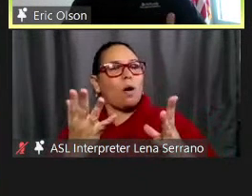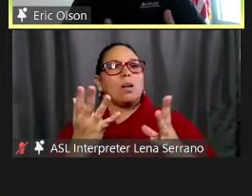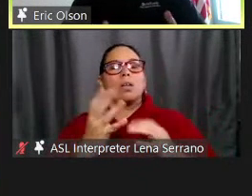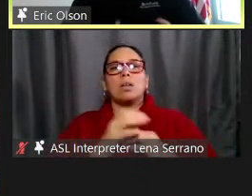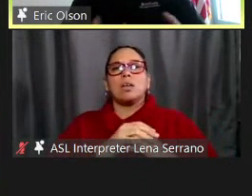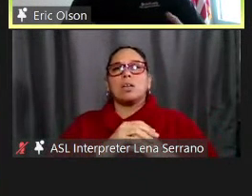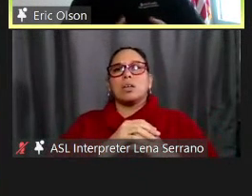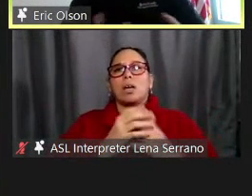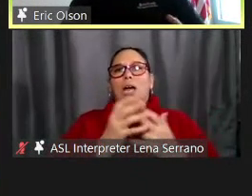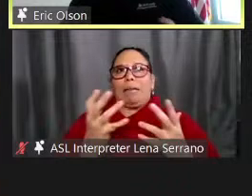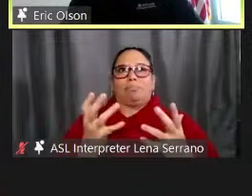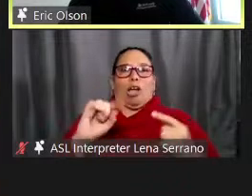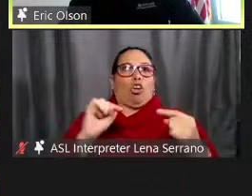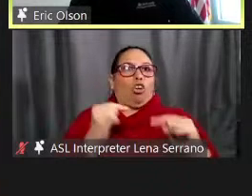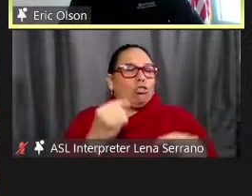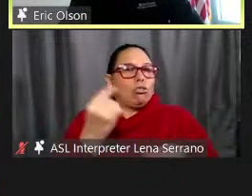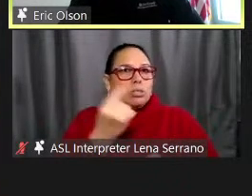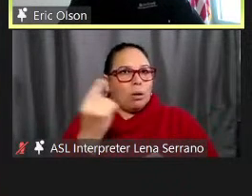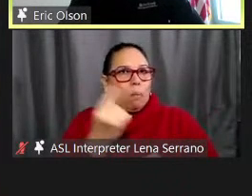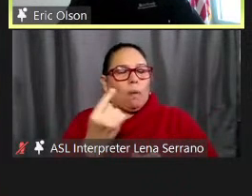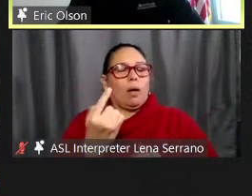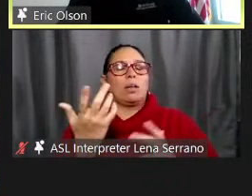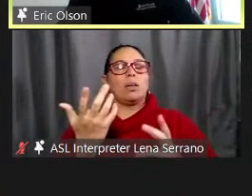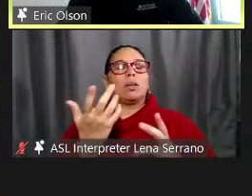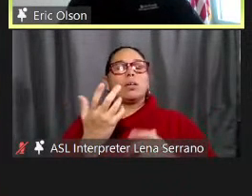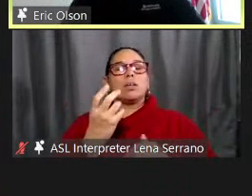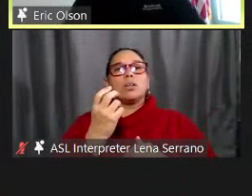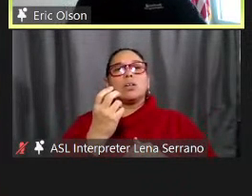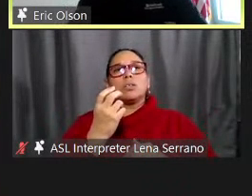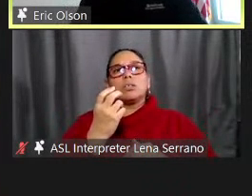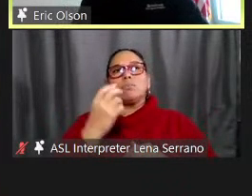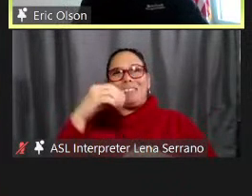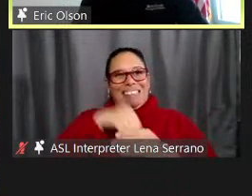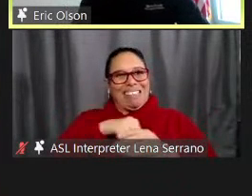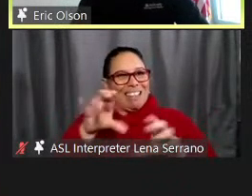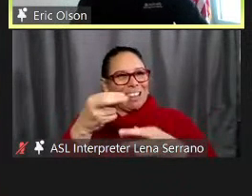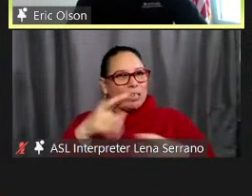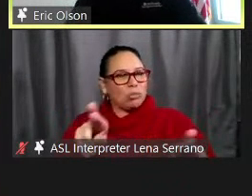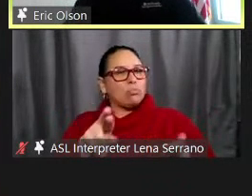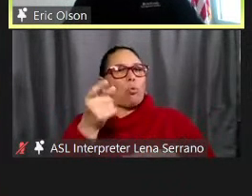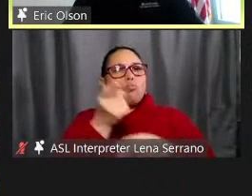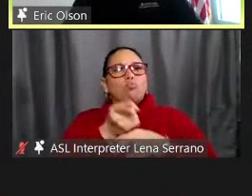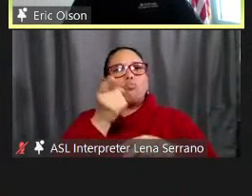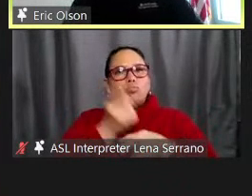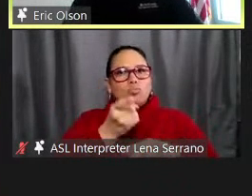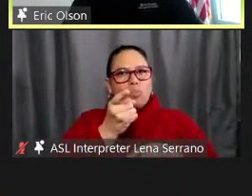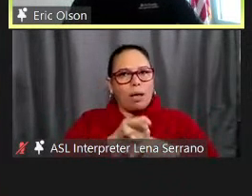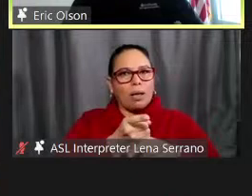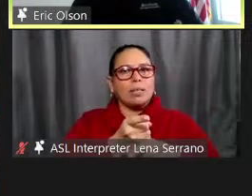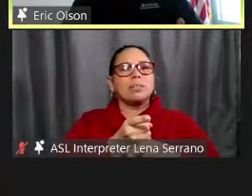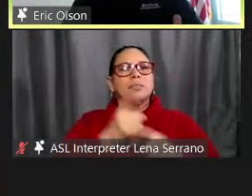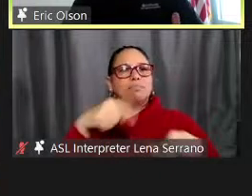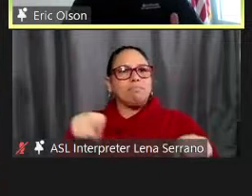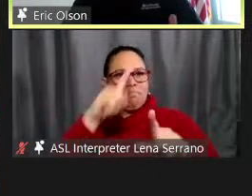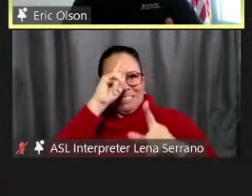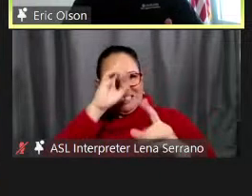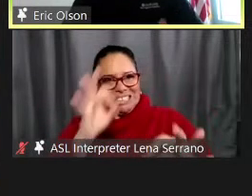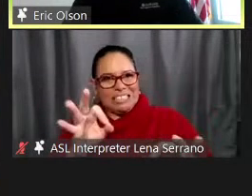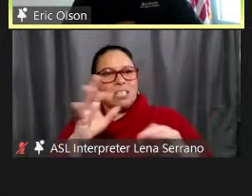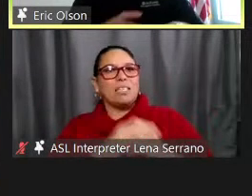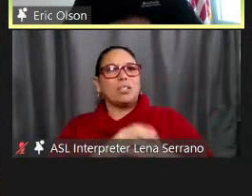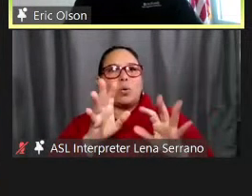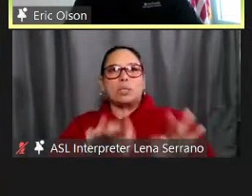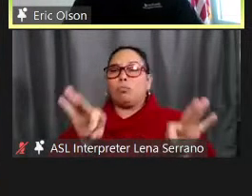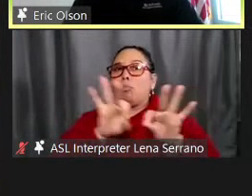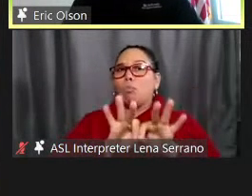and inadvertently or inadvertently hit individuals inside the classroom. So they made the right call. And that's an important aspect for us to realize, is